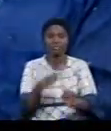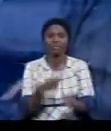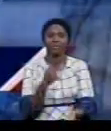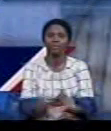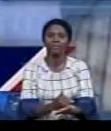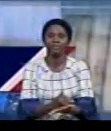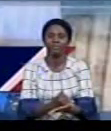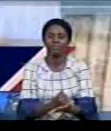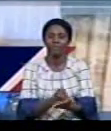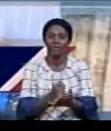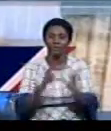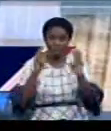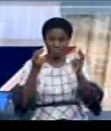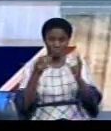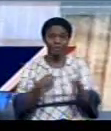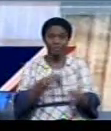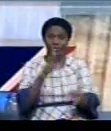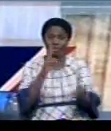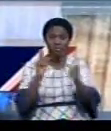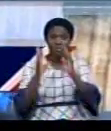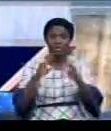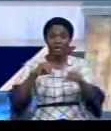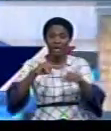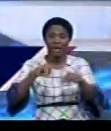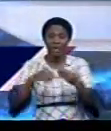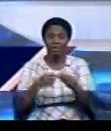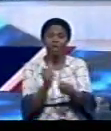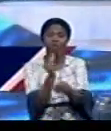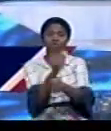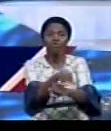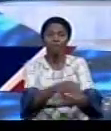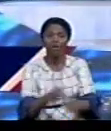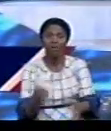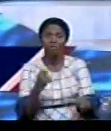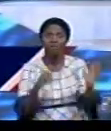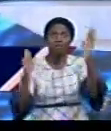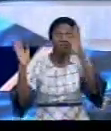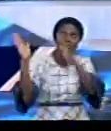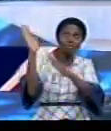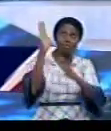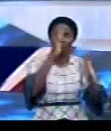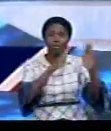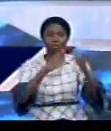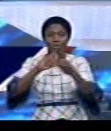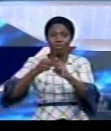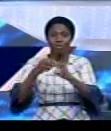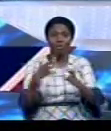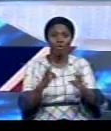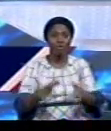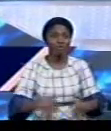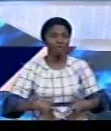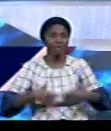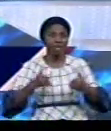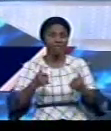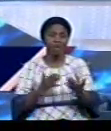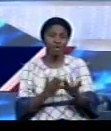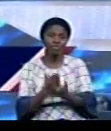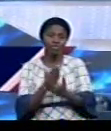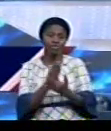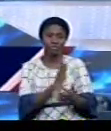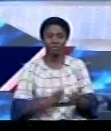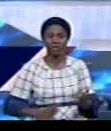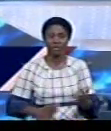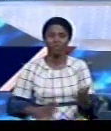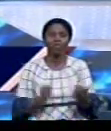overcoming the storms of life through Christ. Overcoming all the storms of